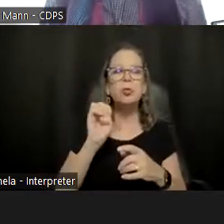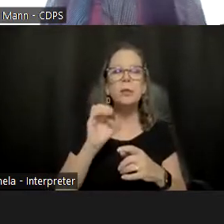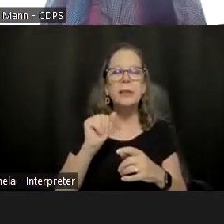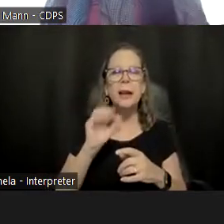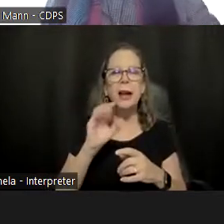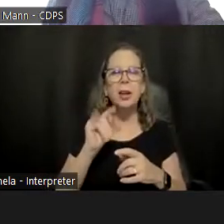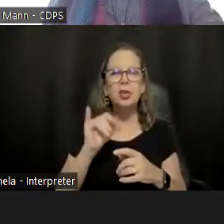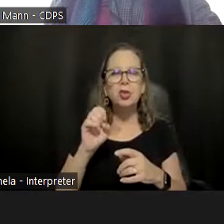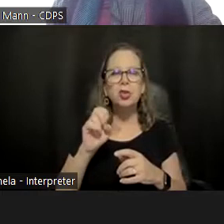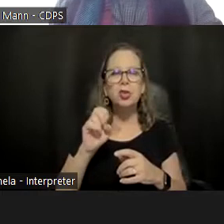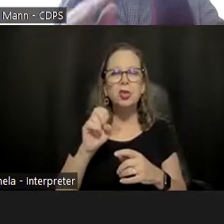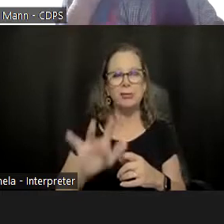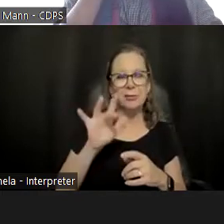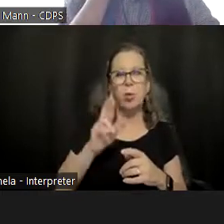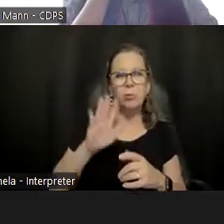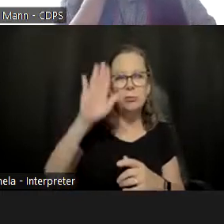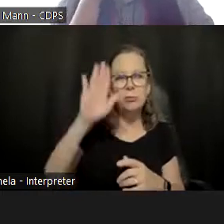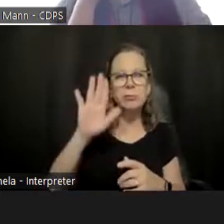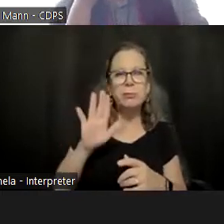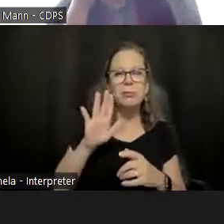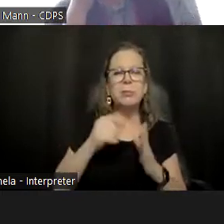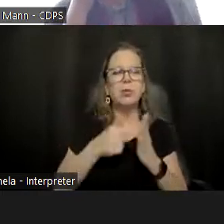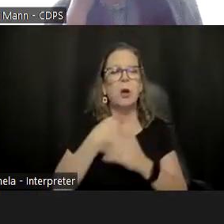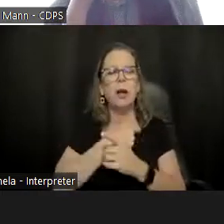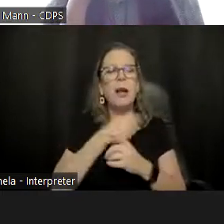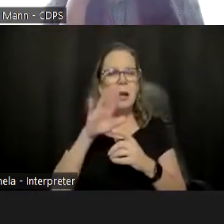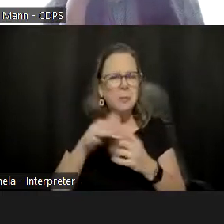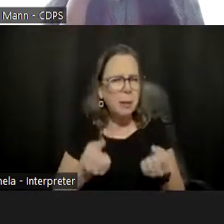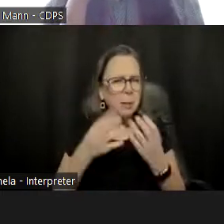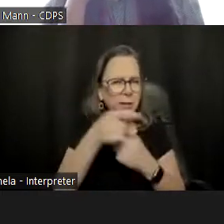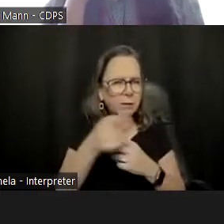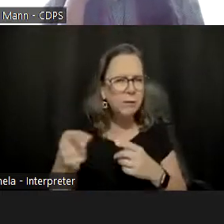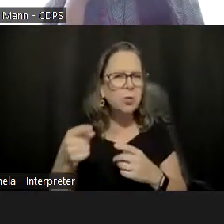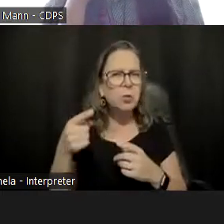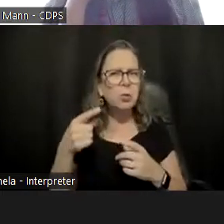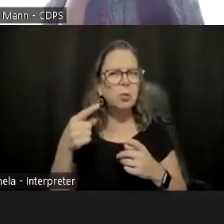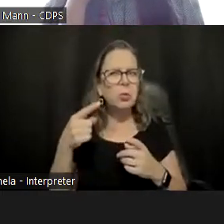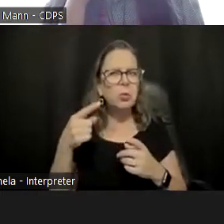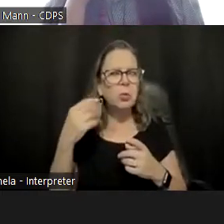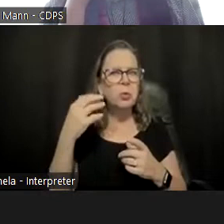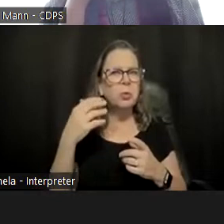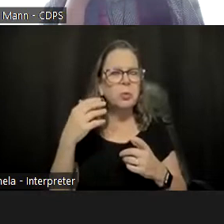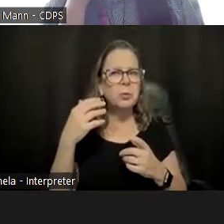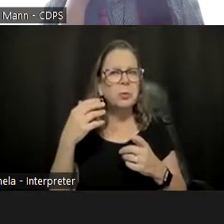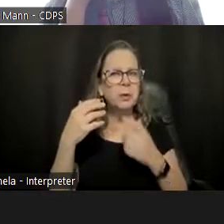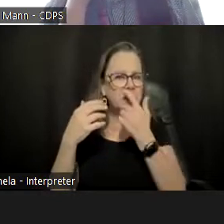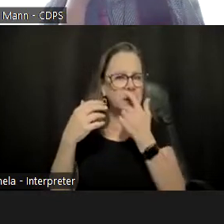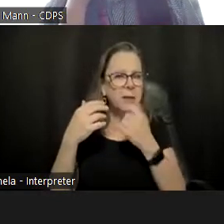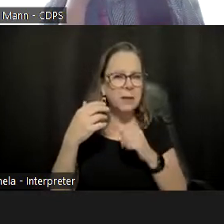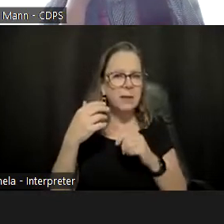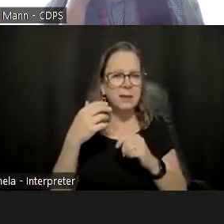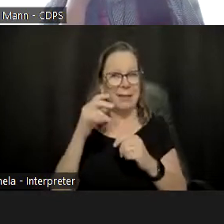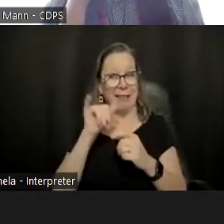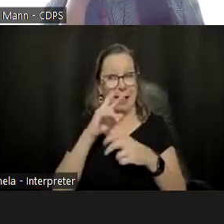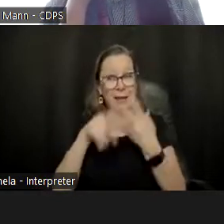hands, or some kind of reaction there. How many of you have heard of an opportunity about this kind